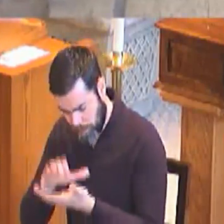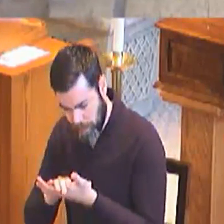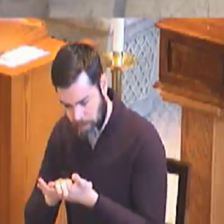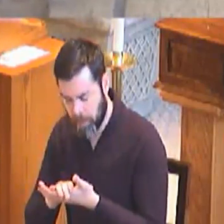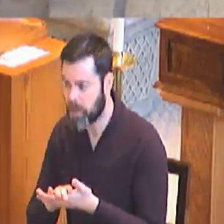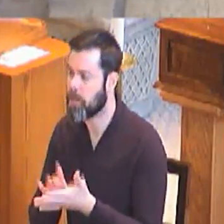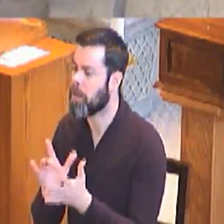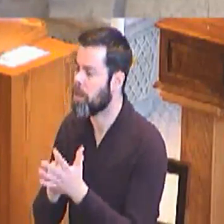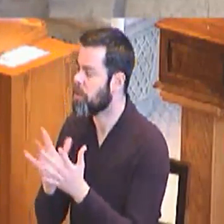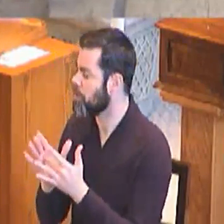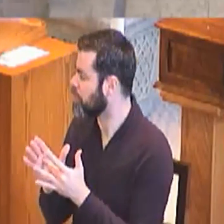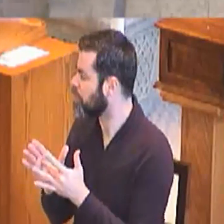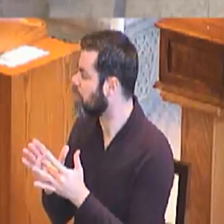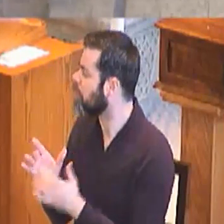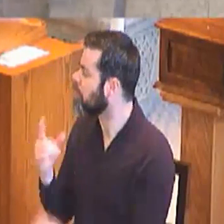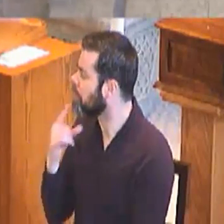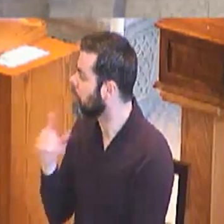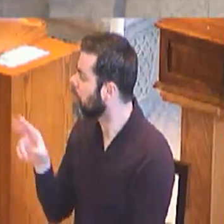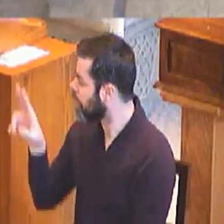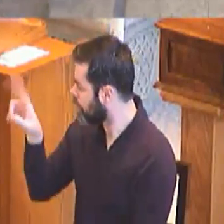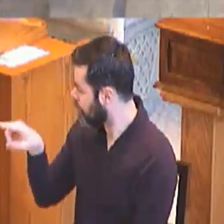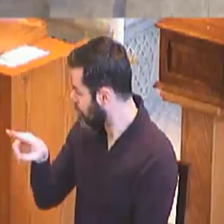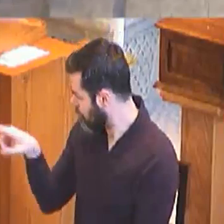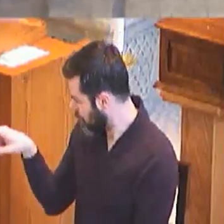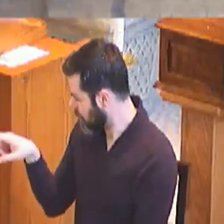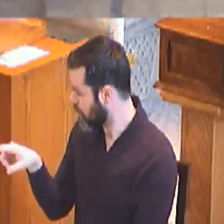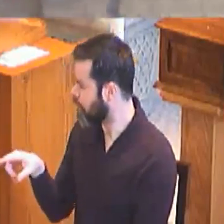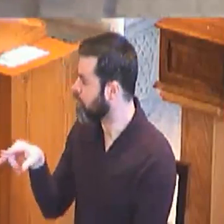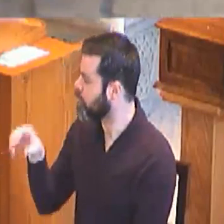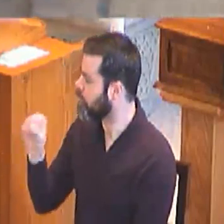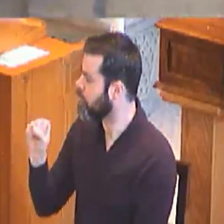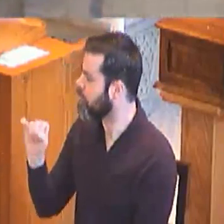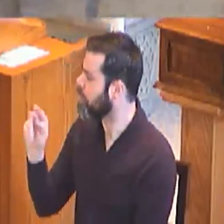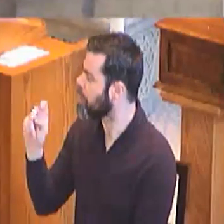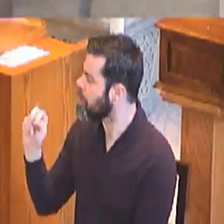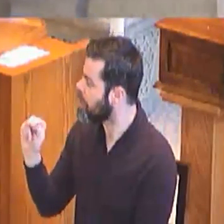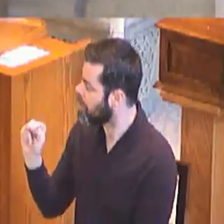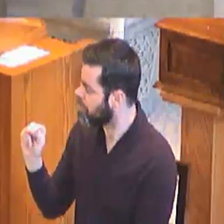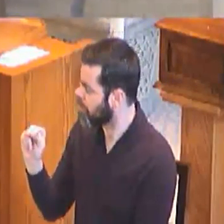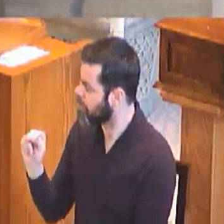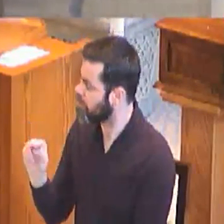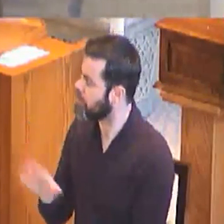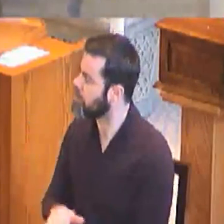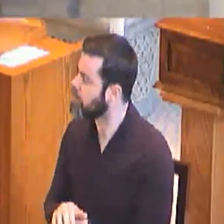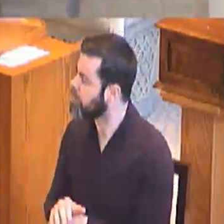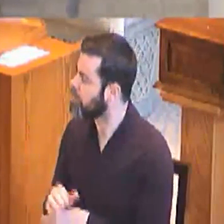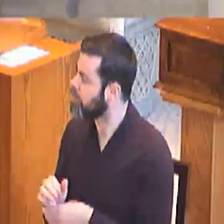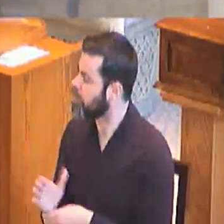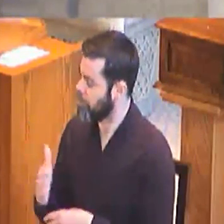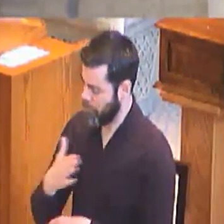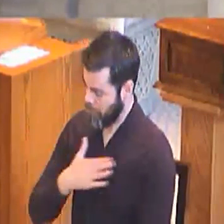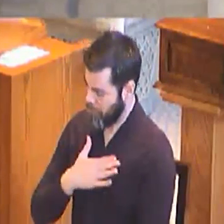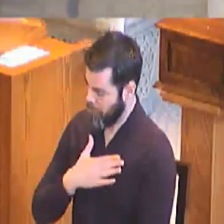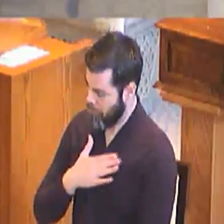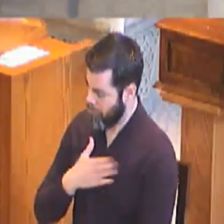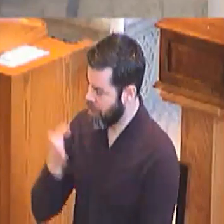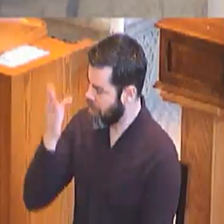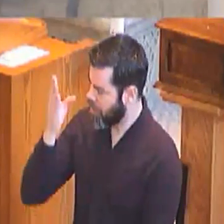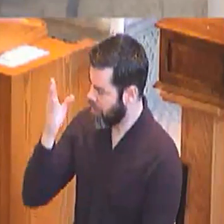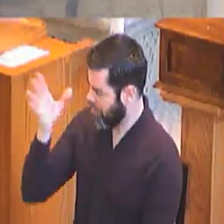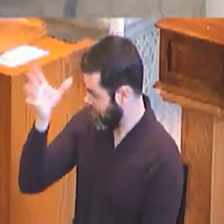he says, "Blessed are you, Simon, son of Jonah, for flesh and blood has not revealed this to you, but my Father in